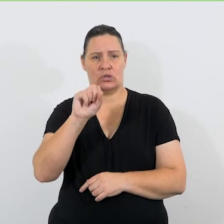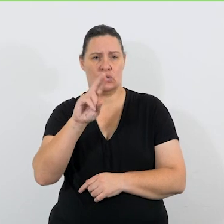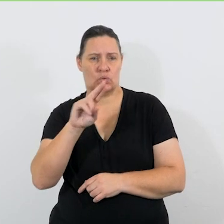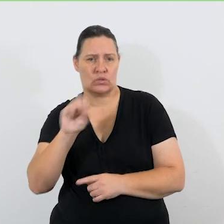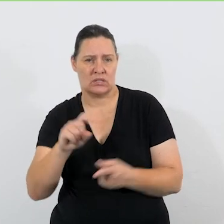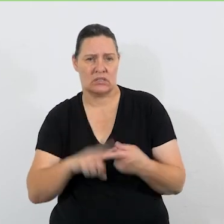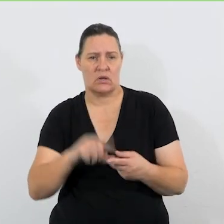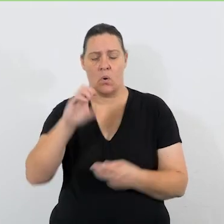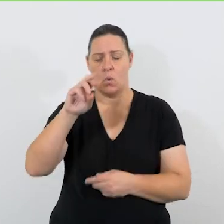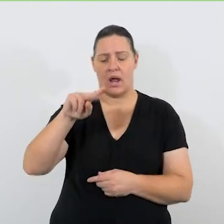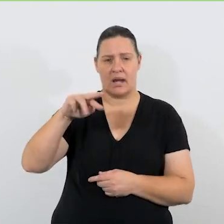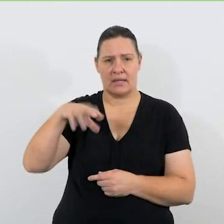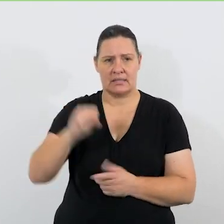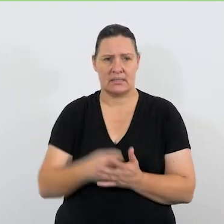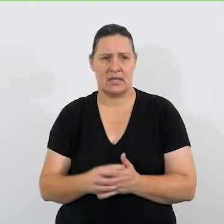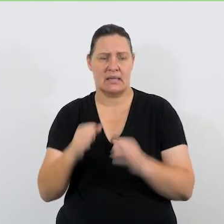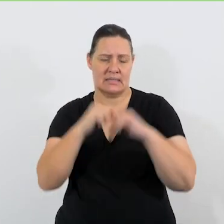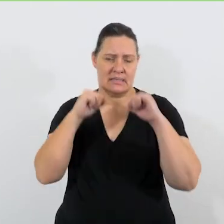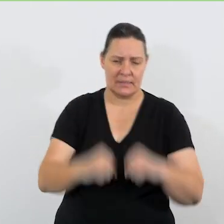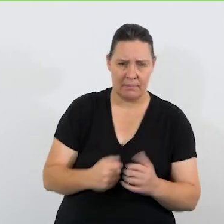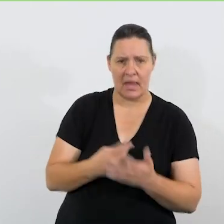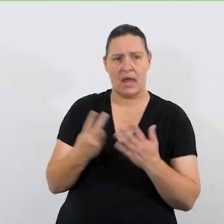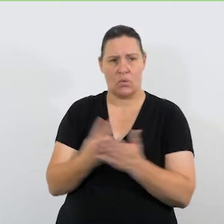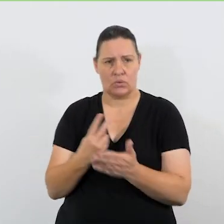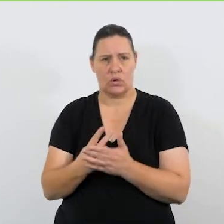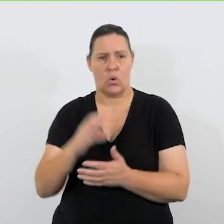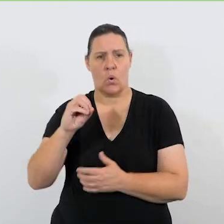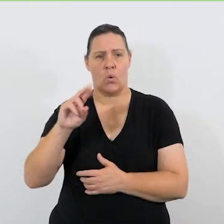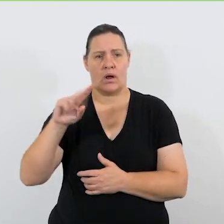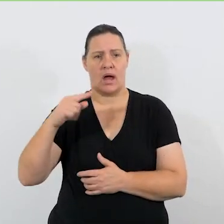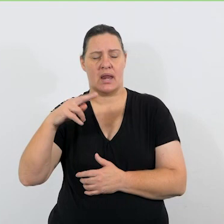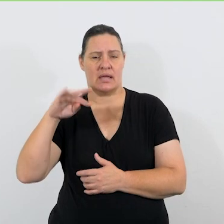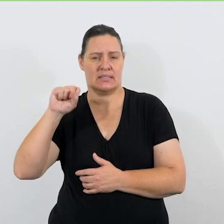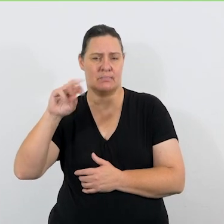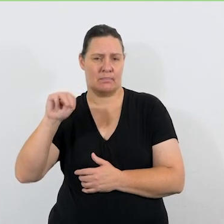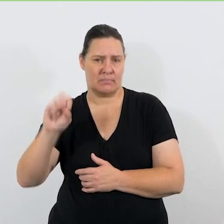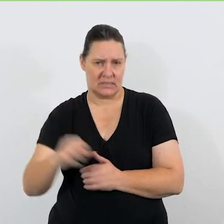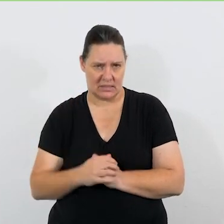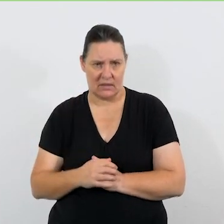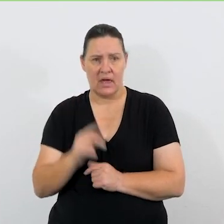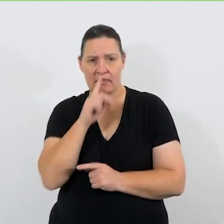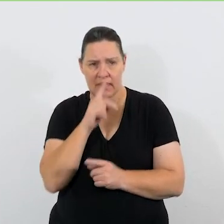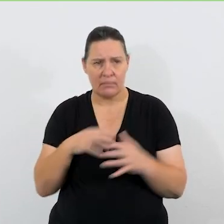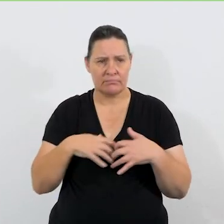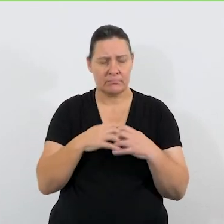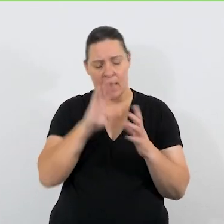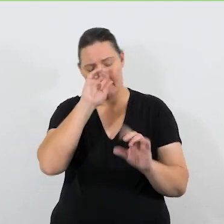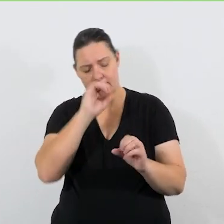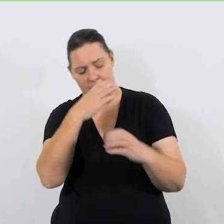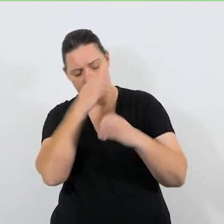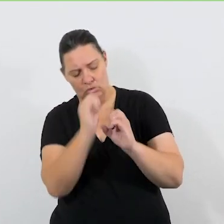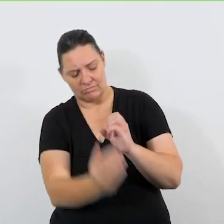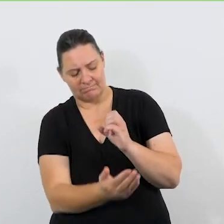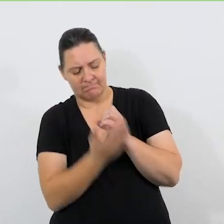organs, systems, and organisms. We are then going to move on to the microscope and the history and discovery of the